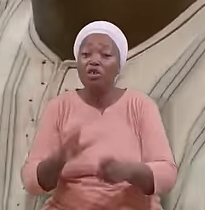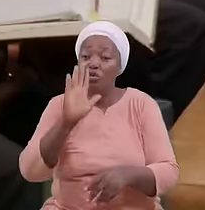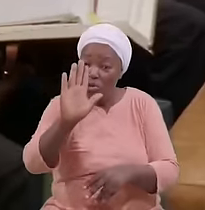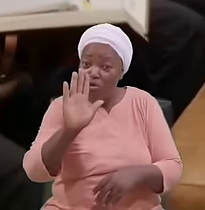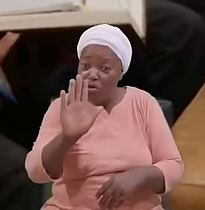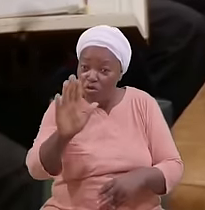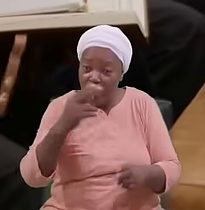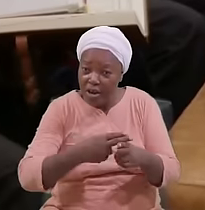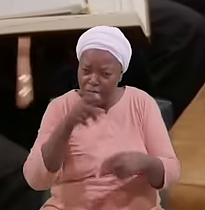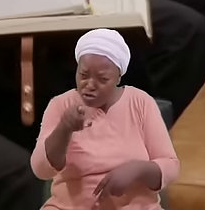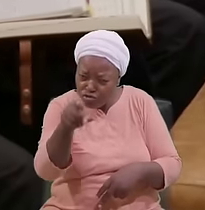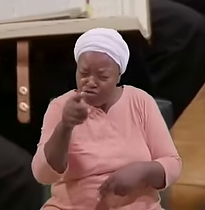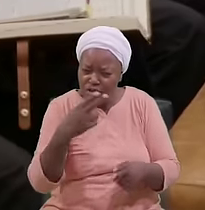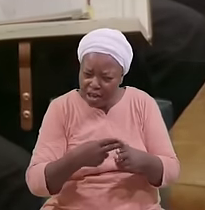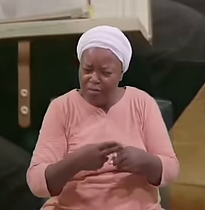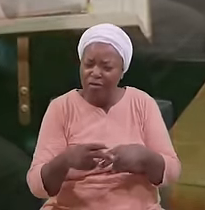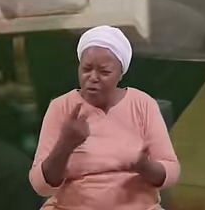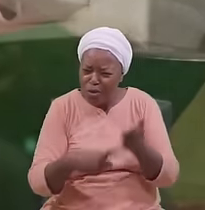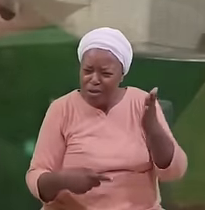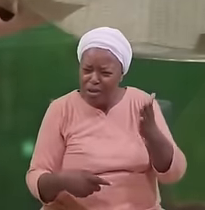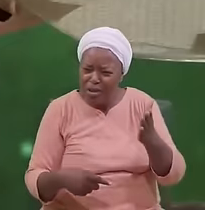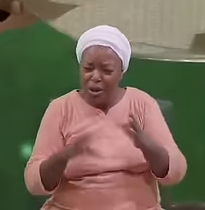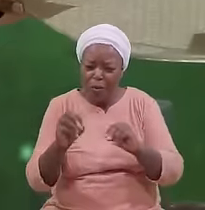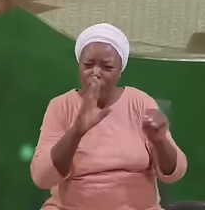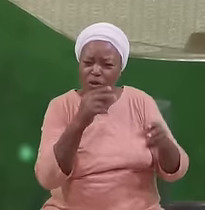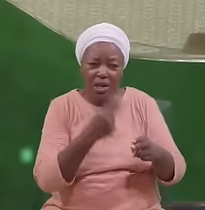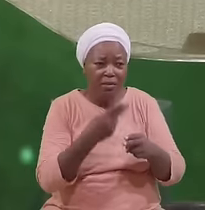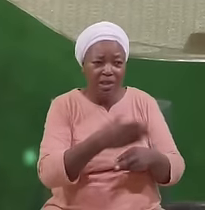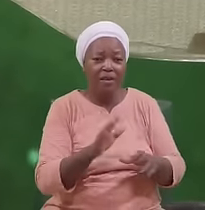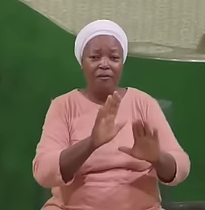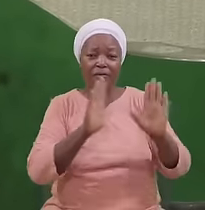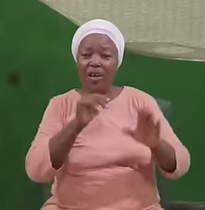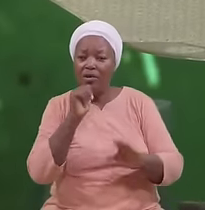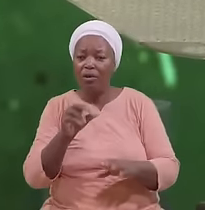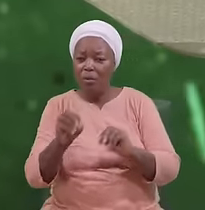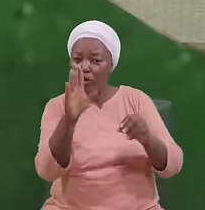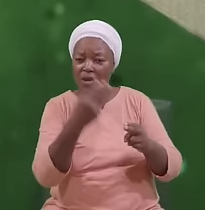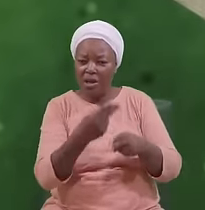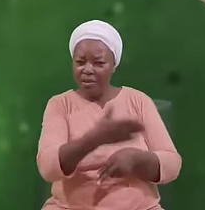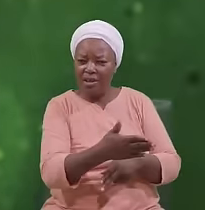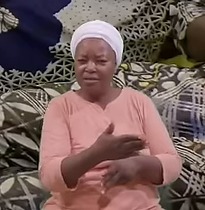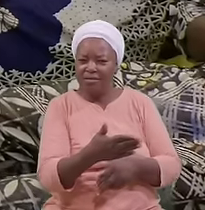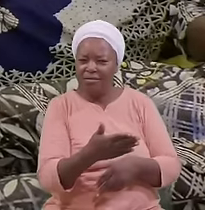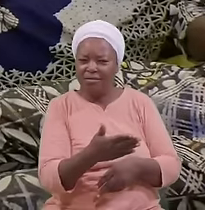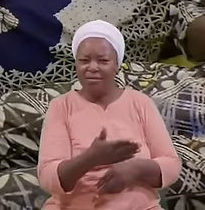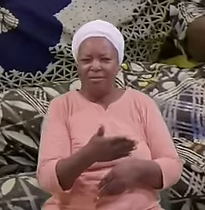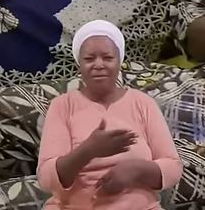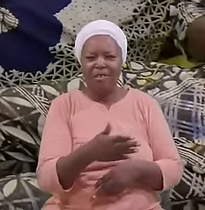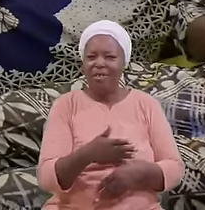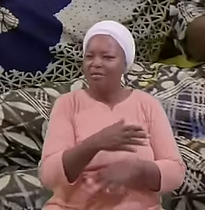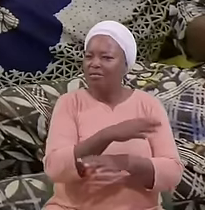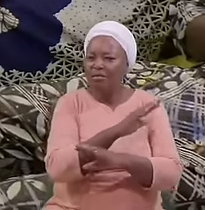name. Fear not, put your name there. No fear again.